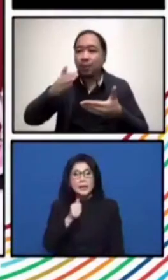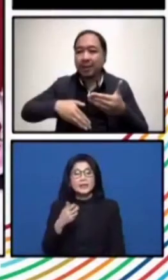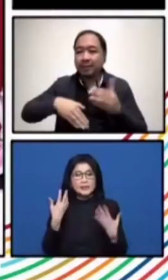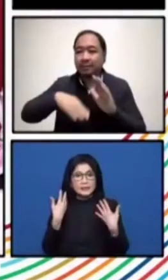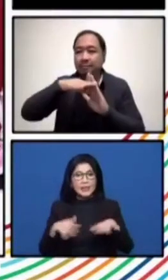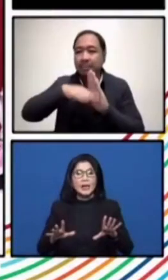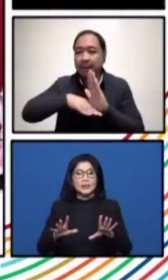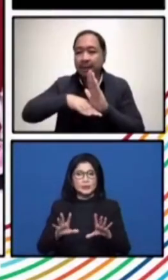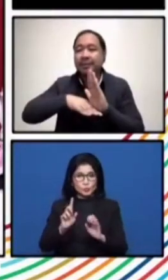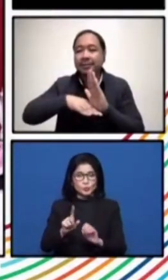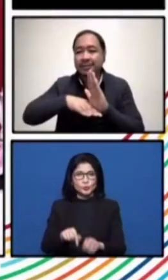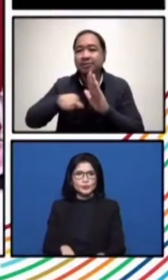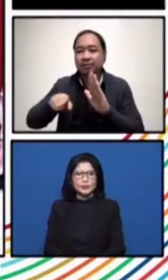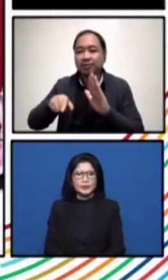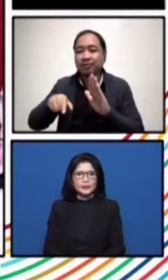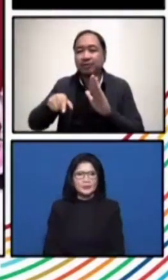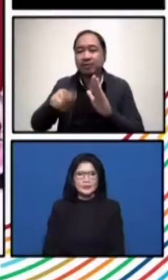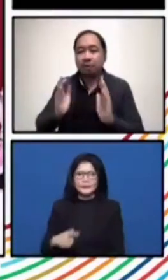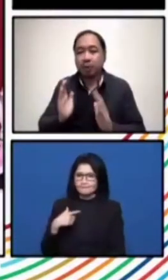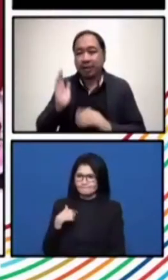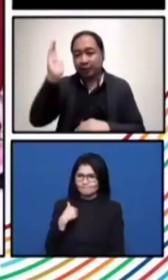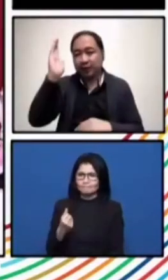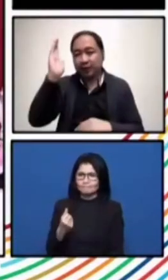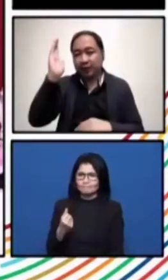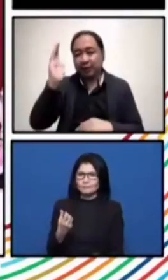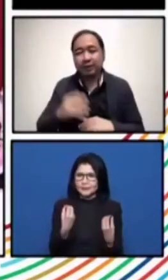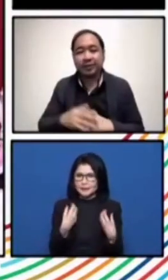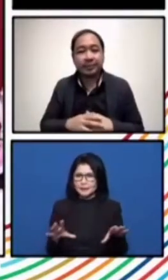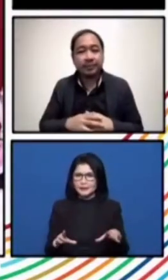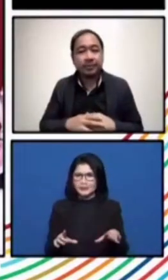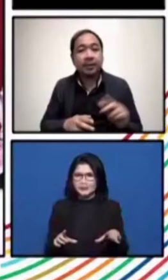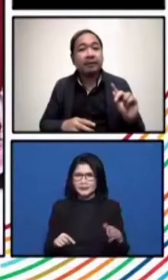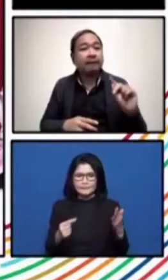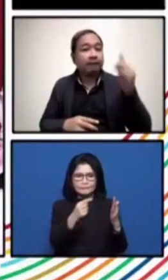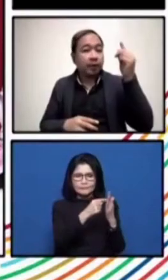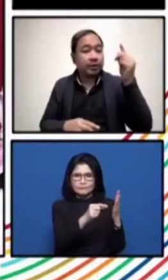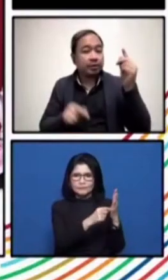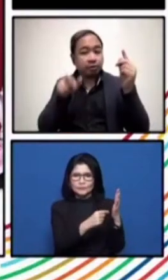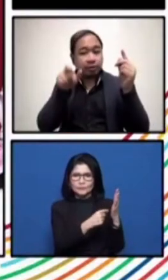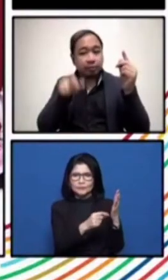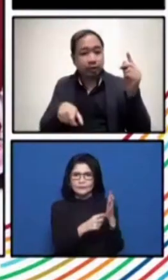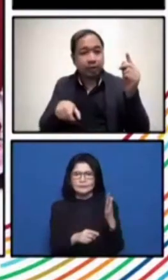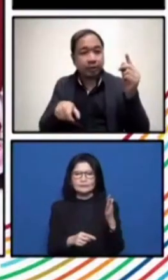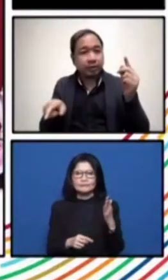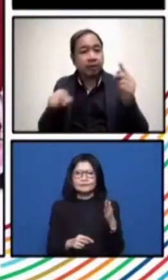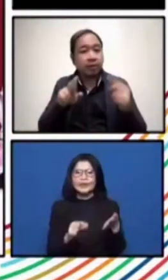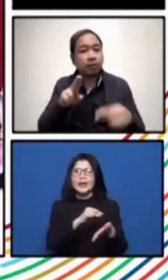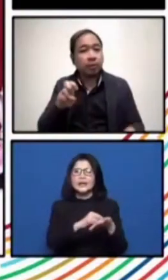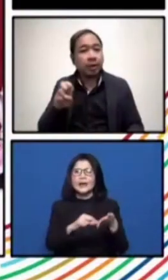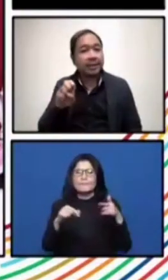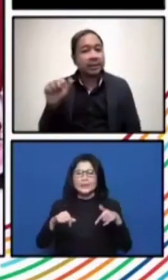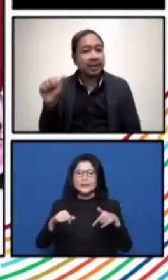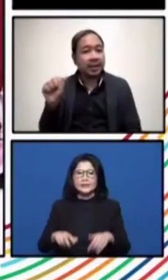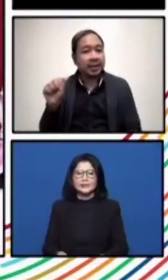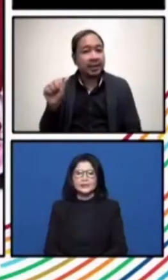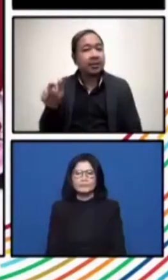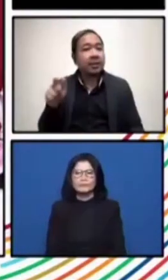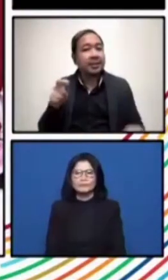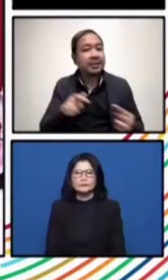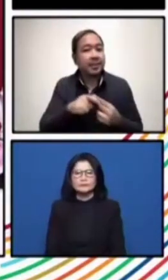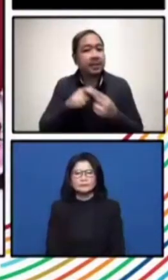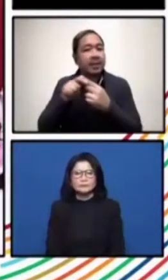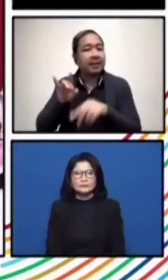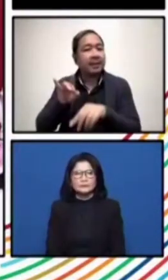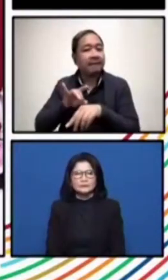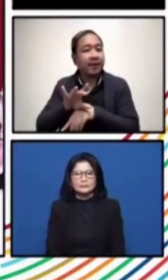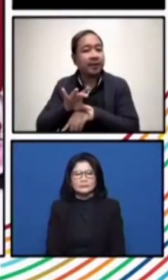members on the list that I have in front of us the first speaker to make the intervention is from USA we have the special advisor on International